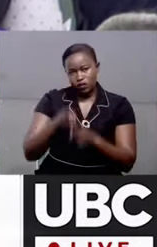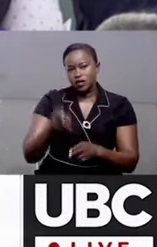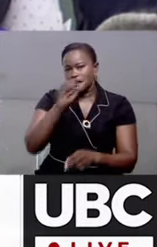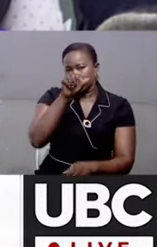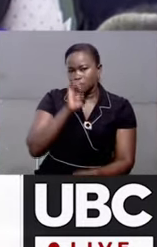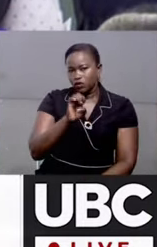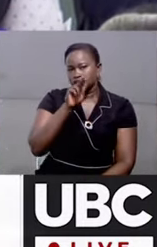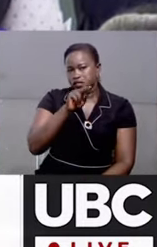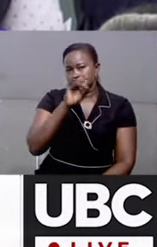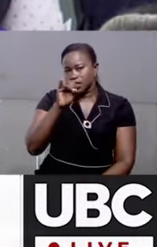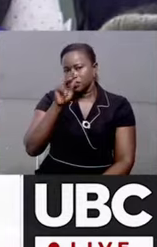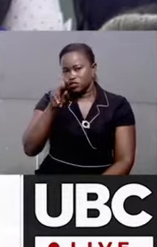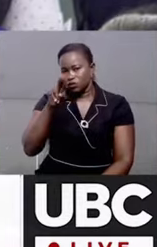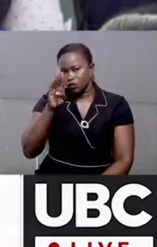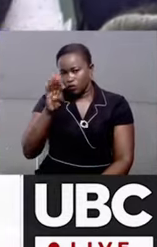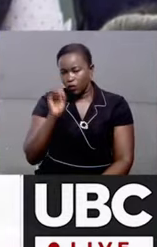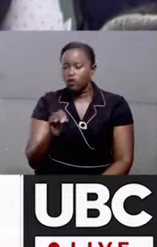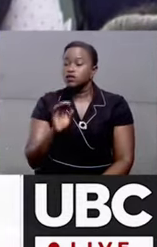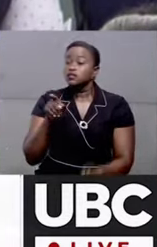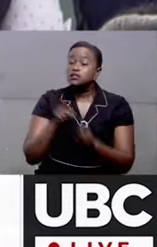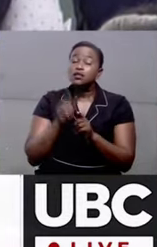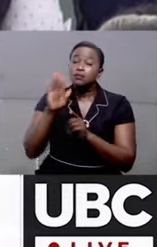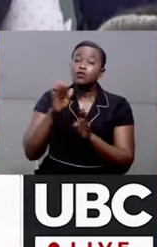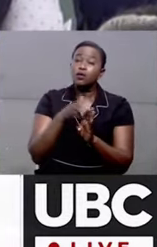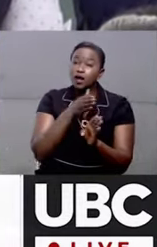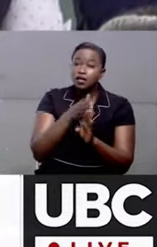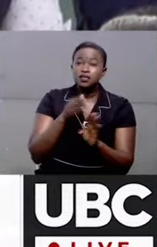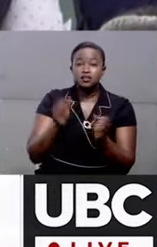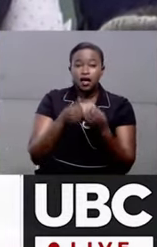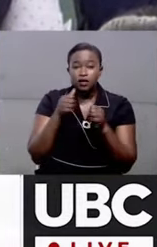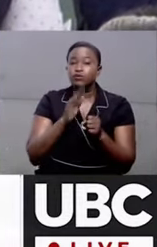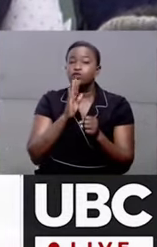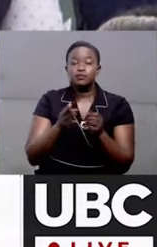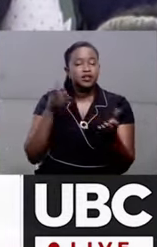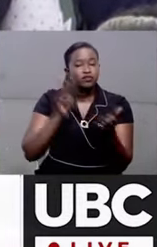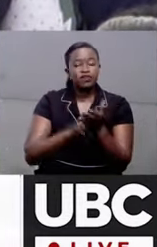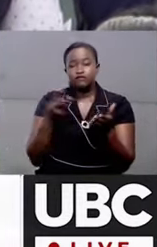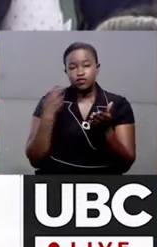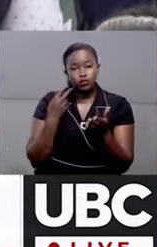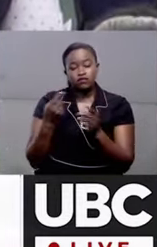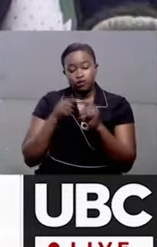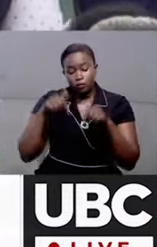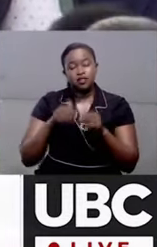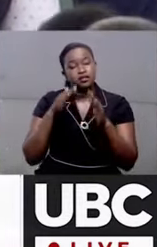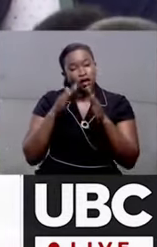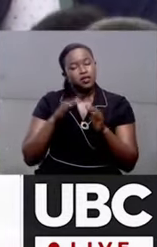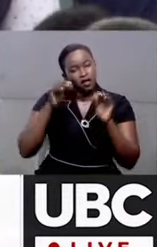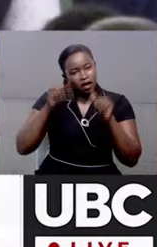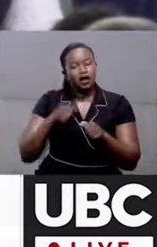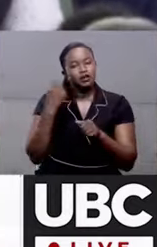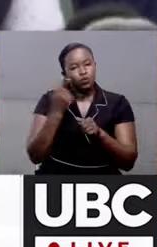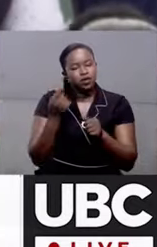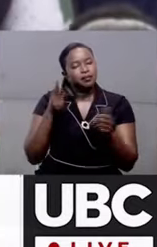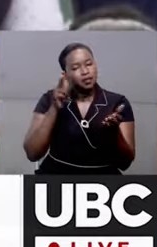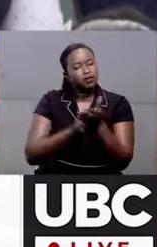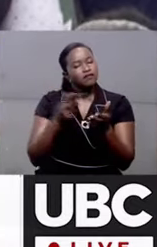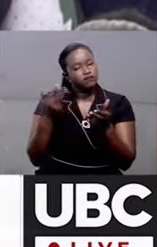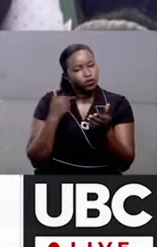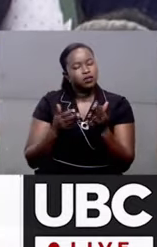Honorable Sechikubo. And your ruling cannot be reviewed by this Honorable House. It can only be reviewed by a